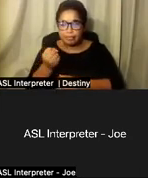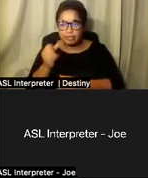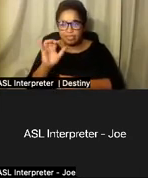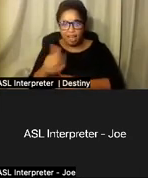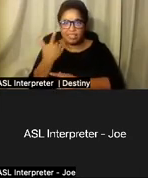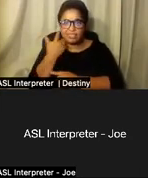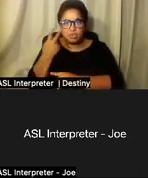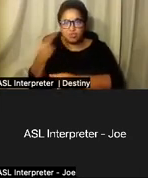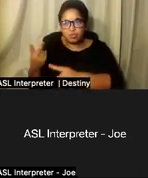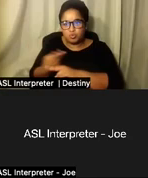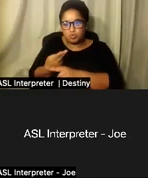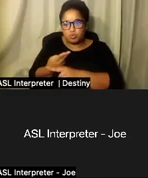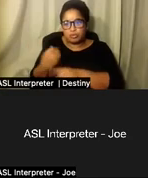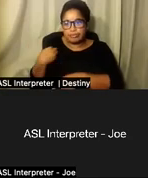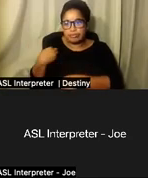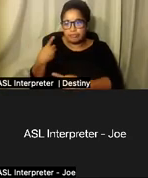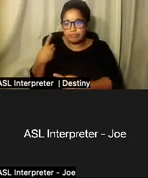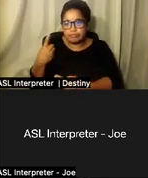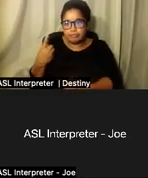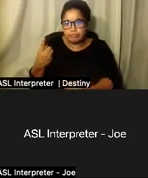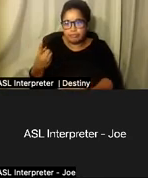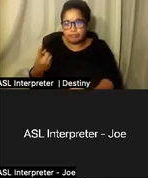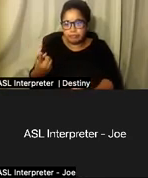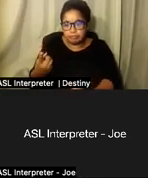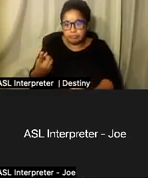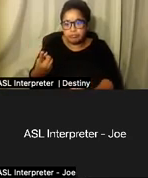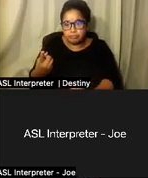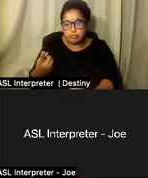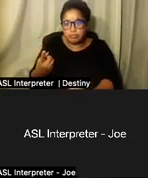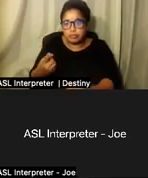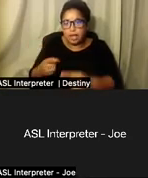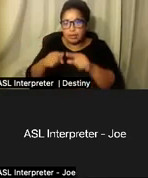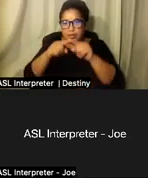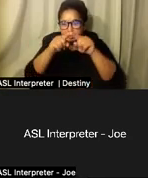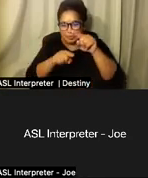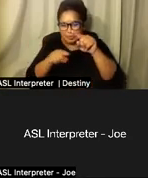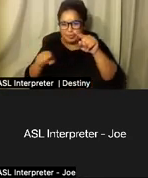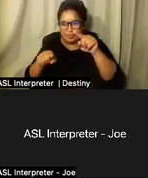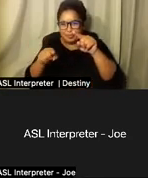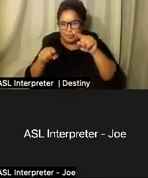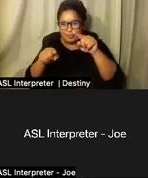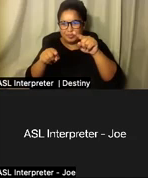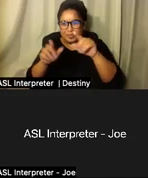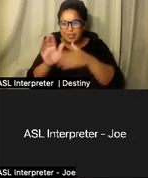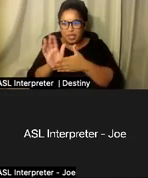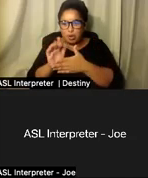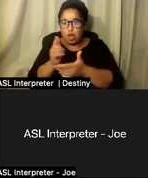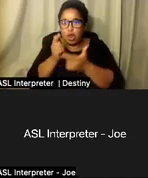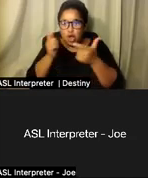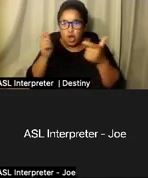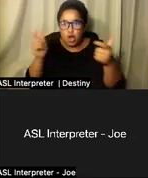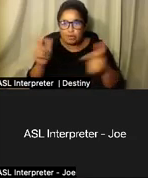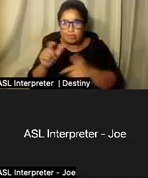what was used, has been used historically. That bracket in the video we watched was basically a large